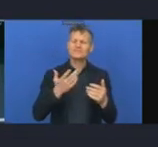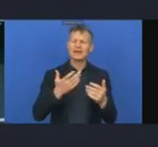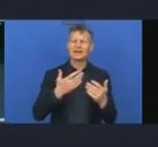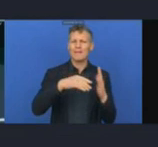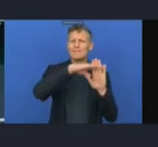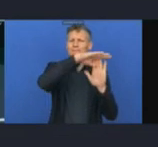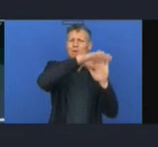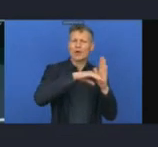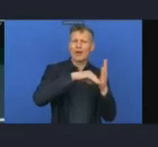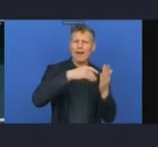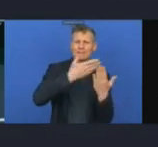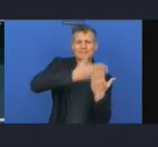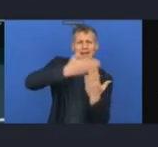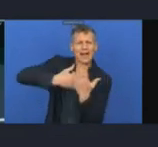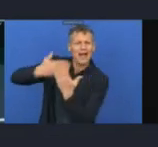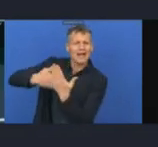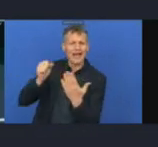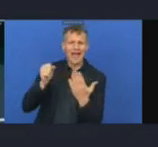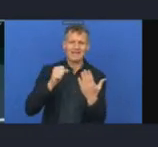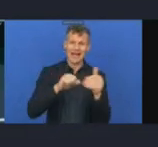of associated countries to the program.